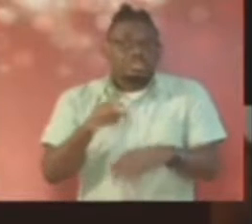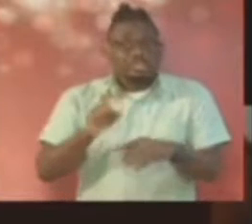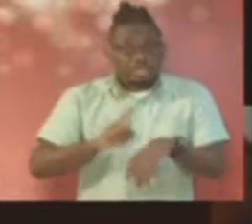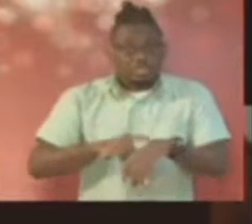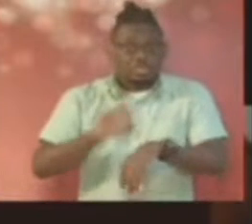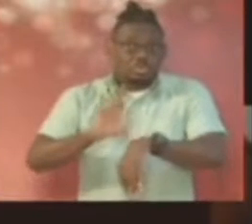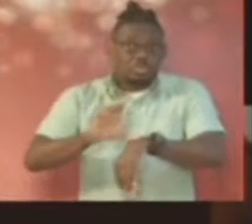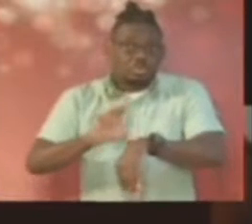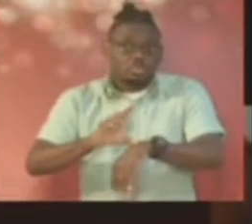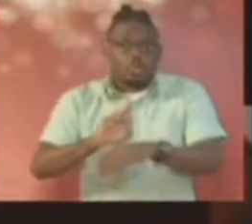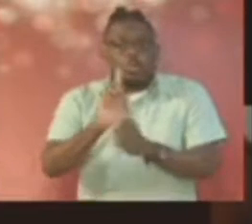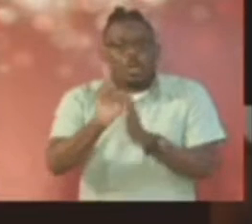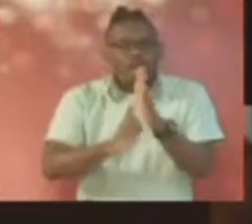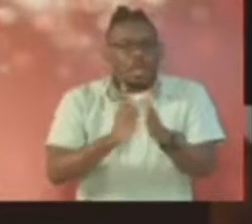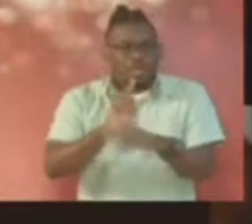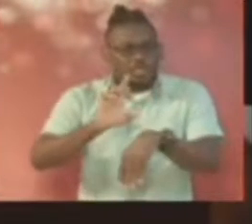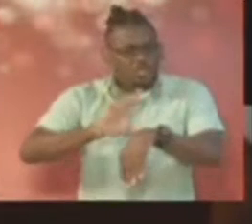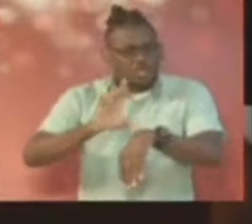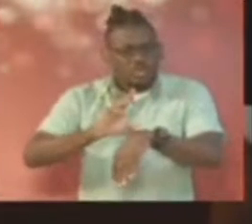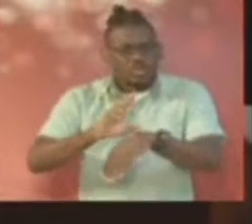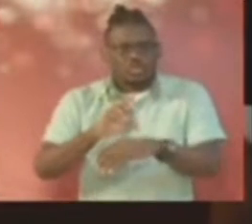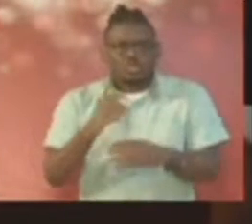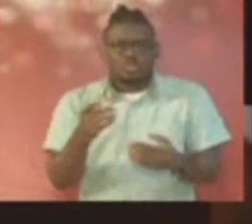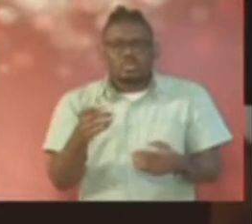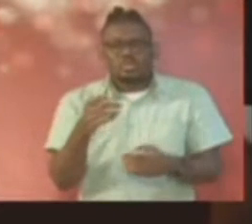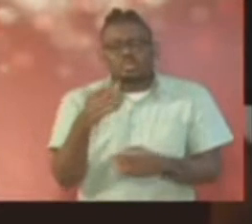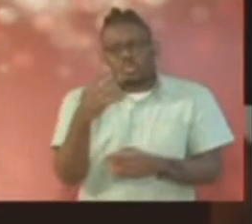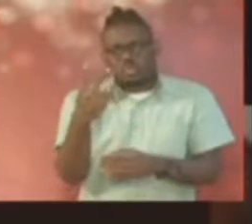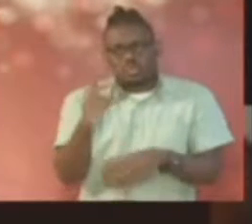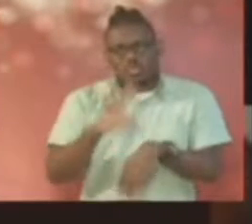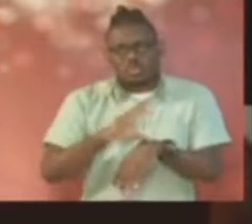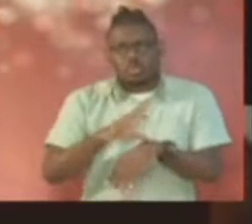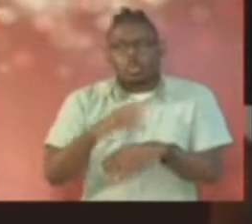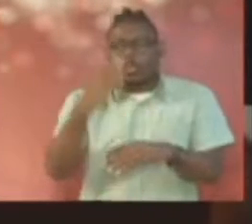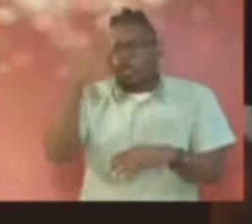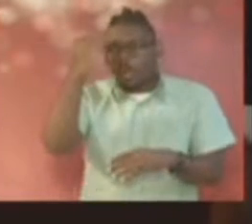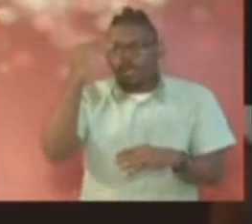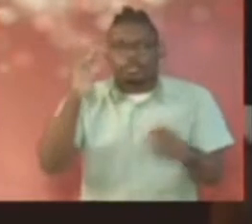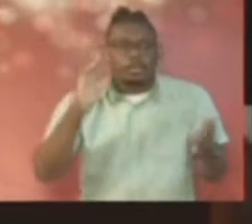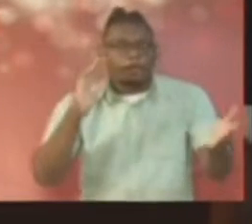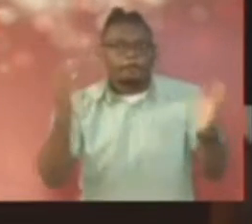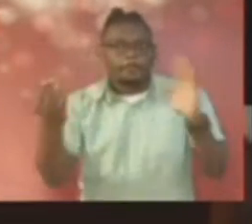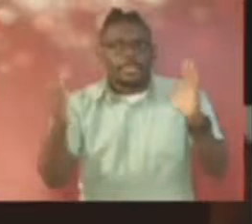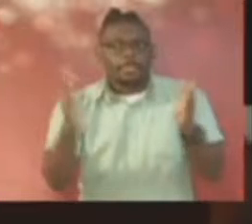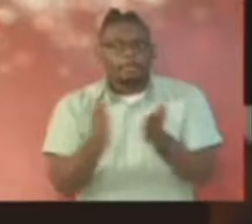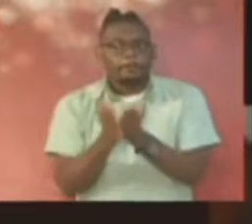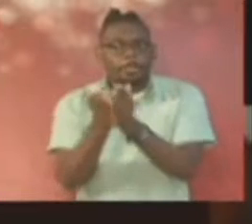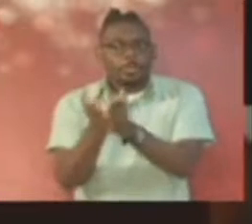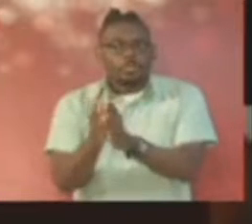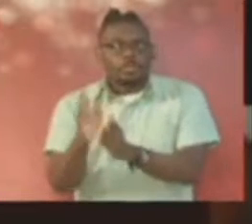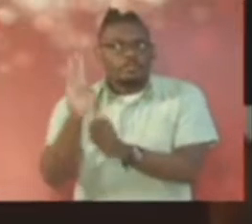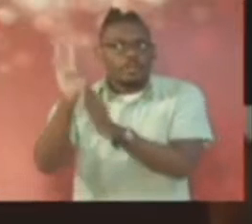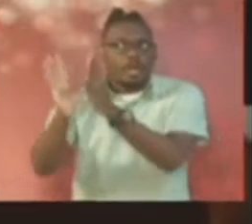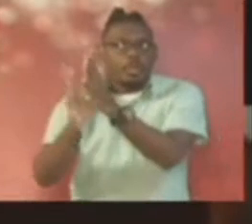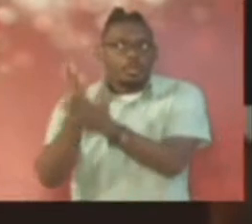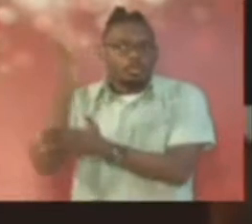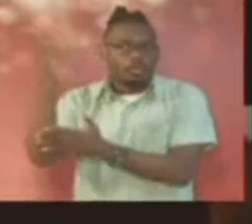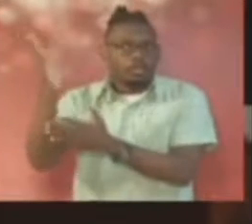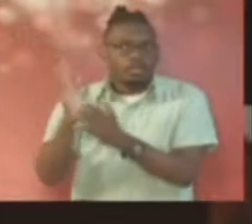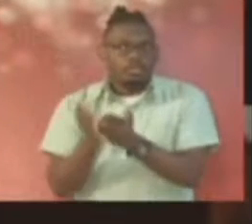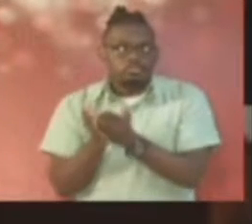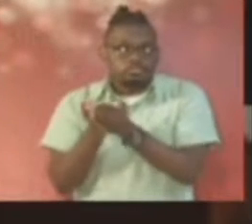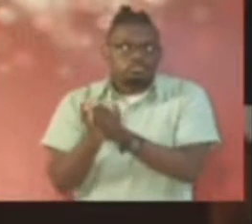what happens on a daily basis with the fast ferries going between Tobago and Trinidad? Thank